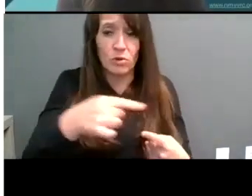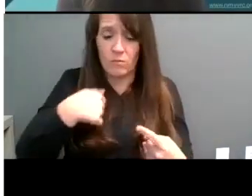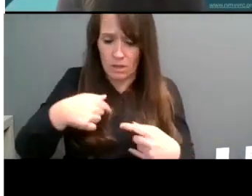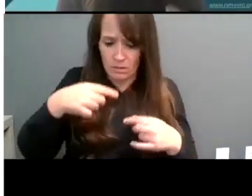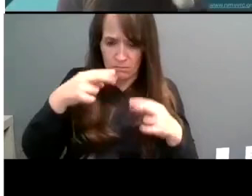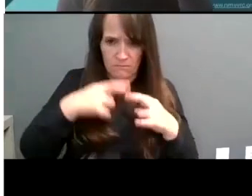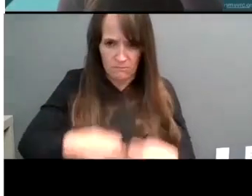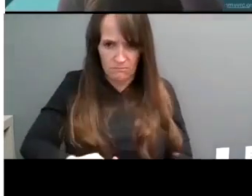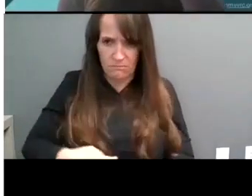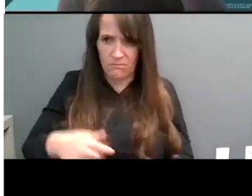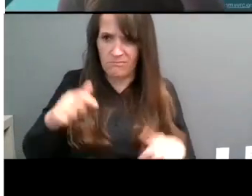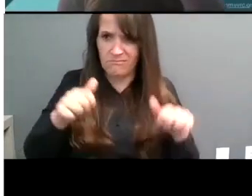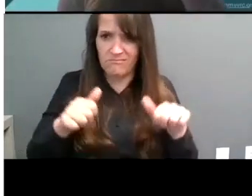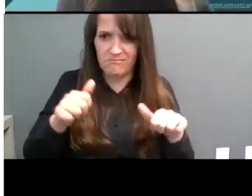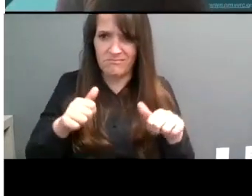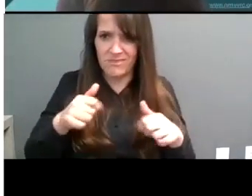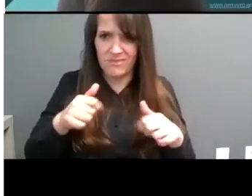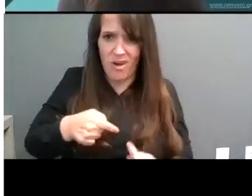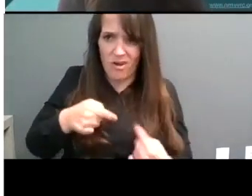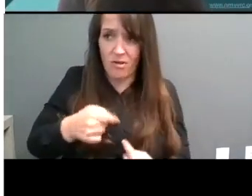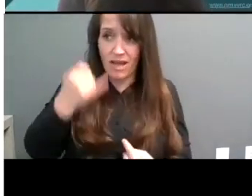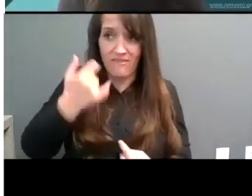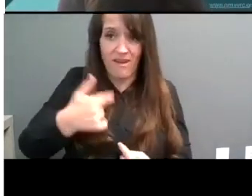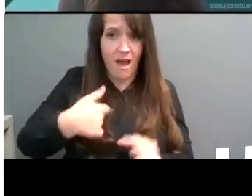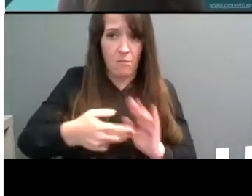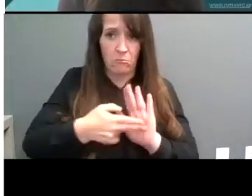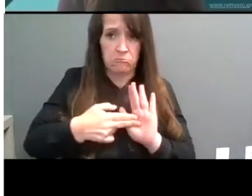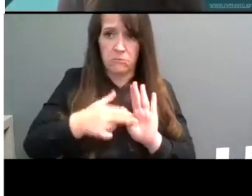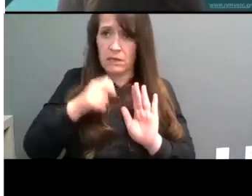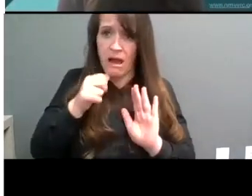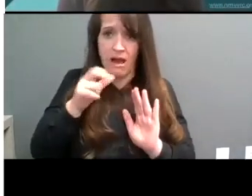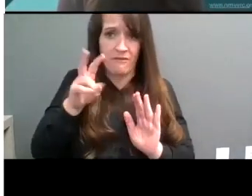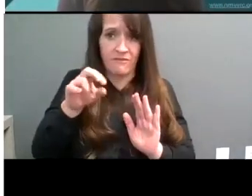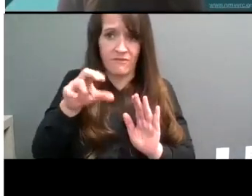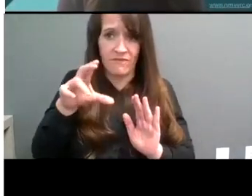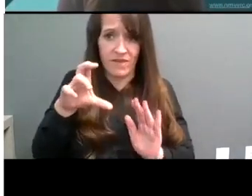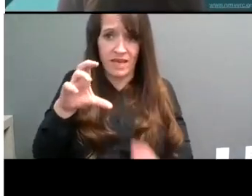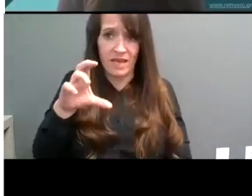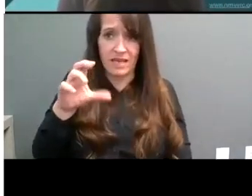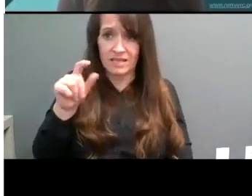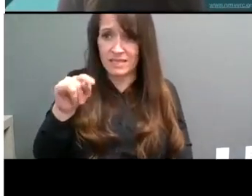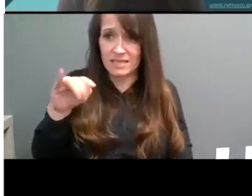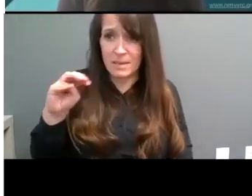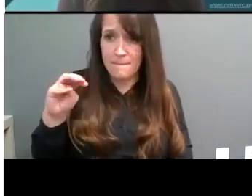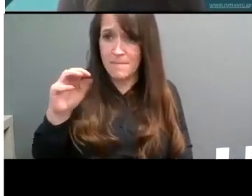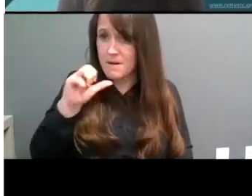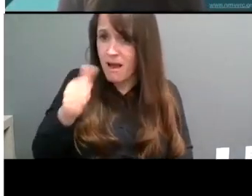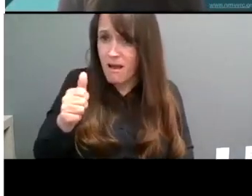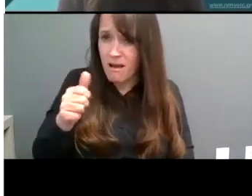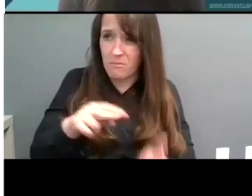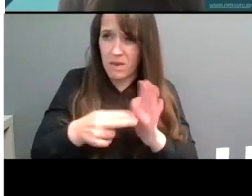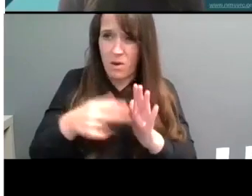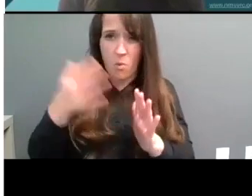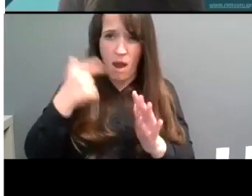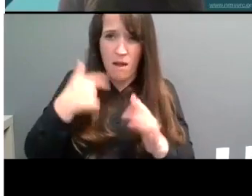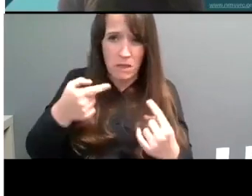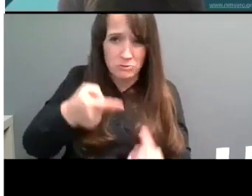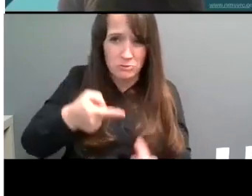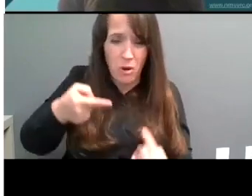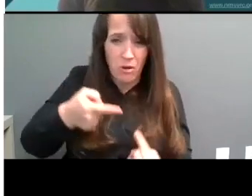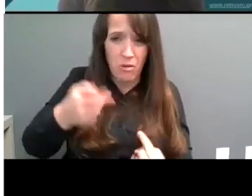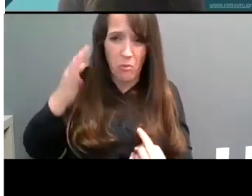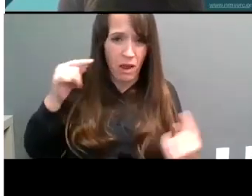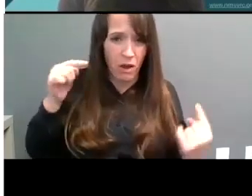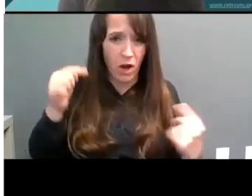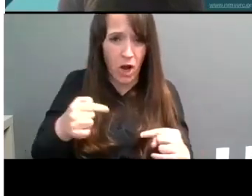if I wasn't really a victim and nothing happened to me, then why was I struggling so much? If my wounds weren't physical, did they